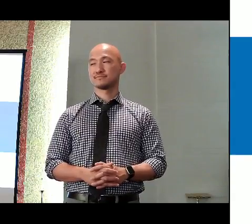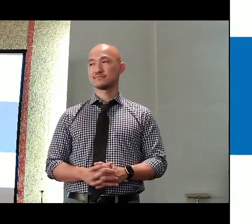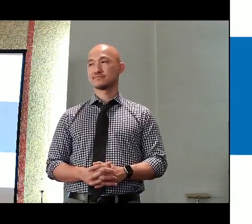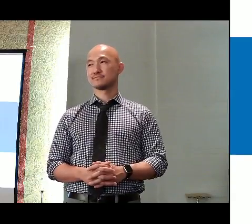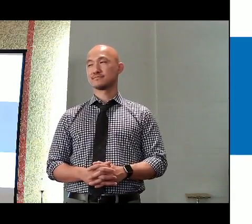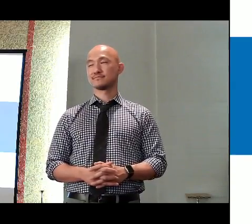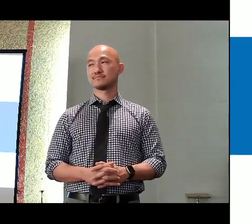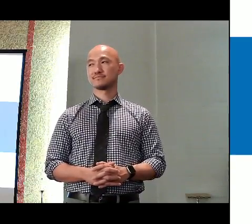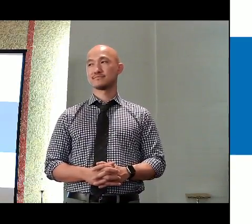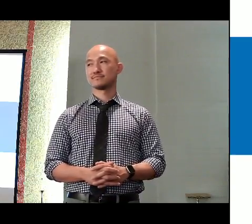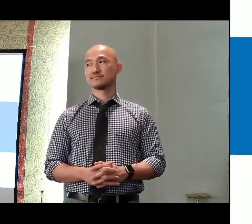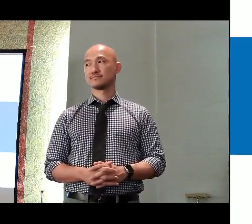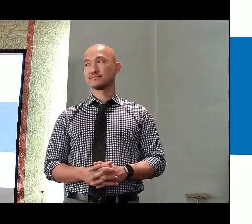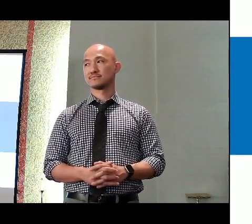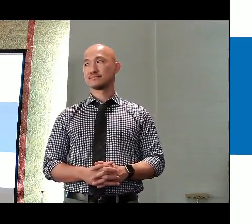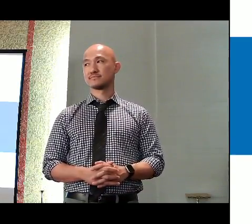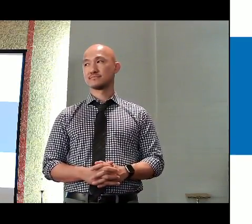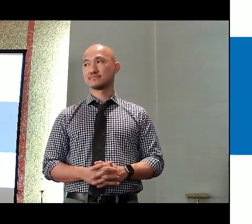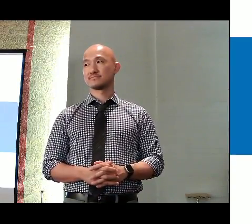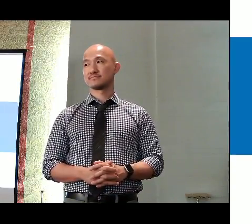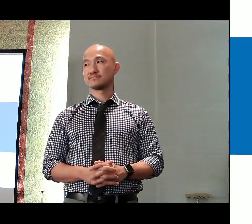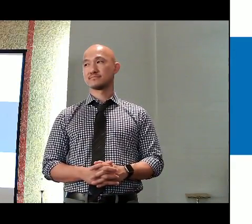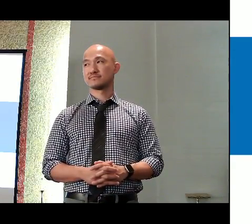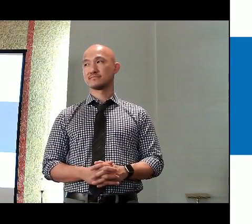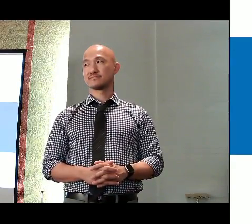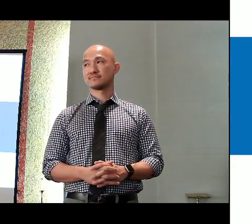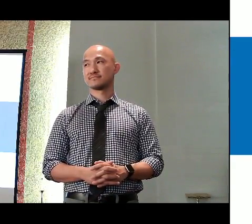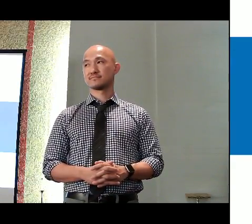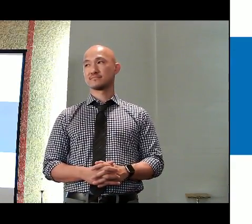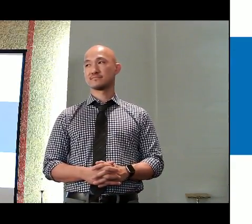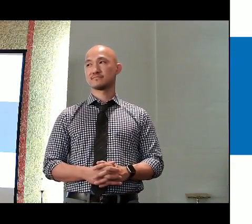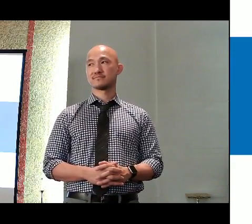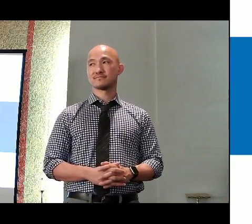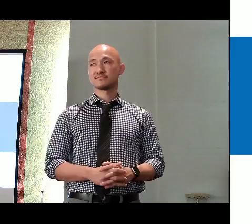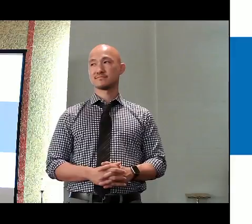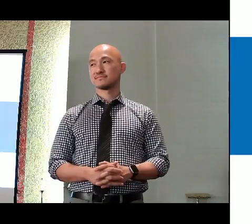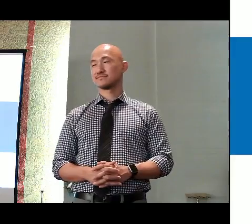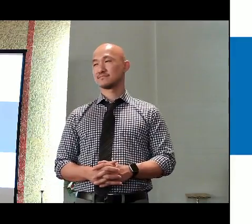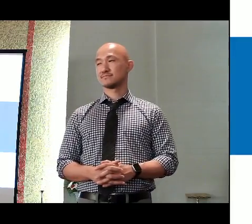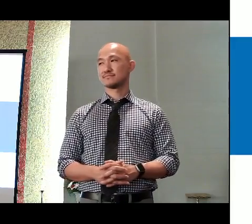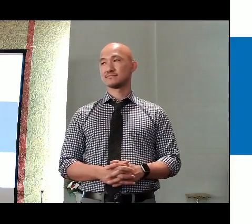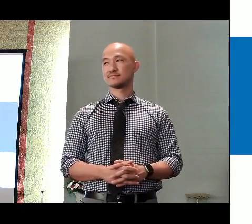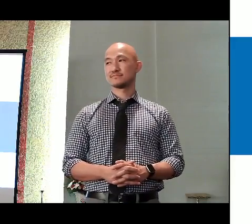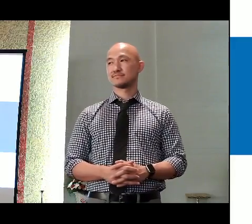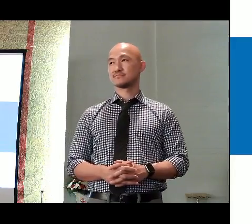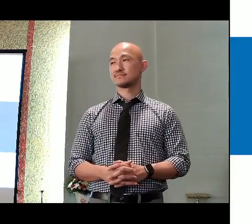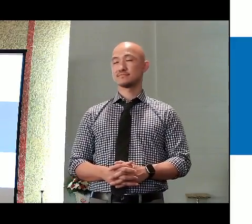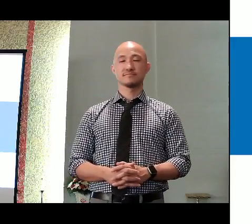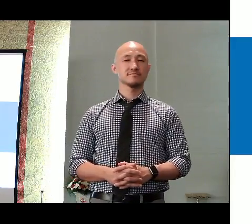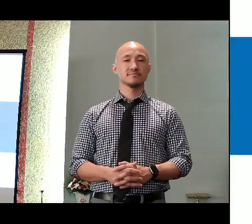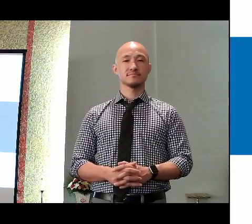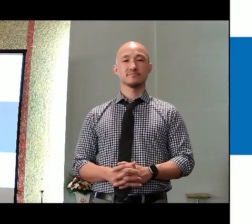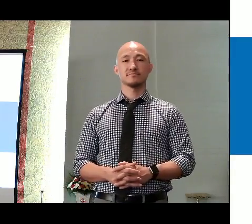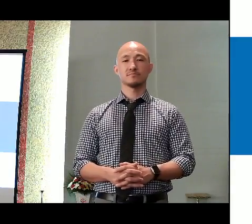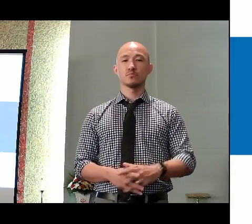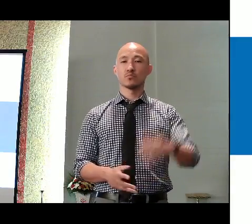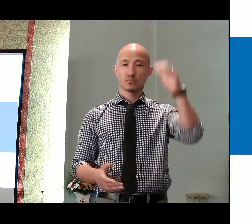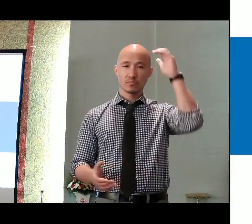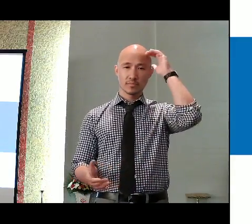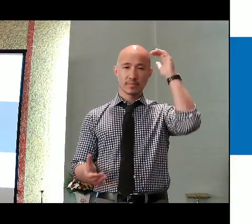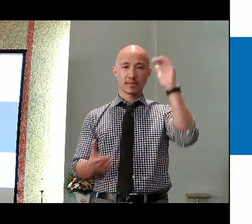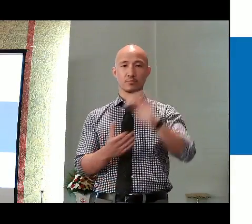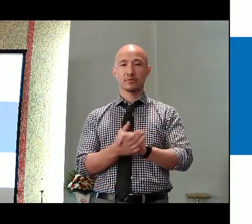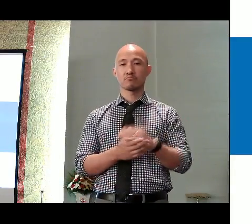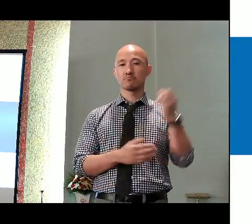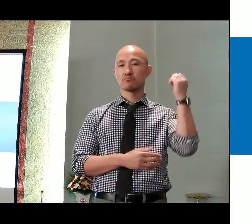we will be doing that. But this one is not necessarily related to understanding that particular aspect. I believe this